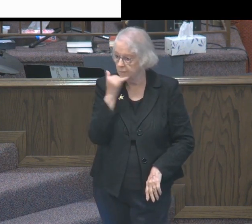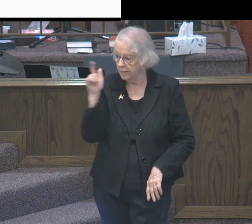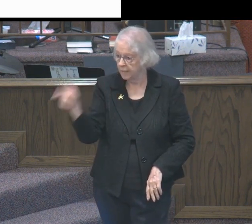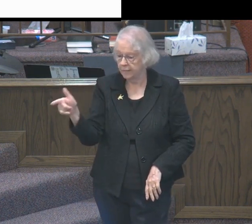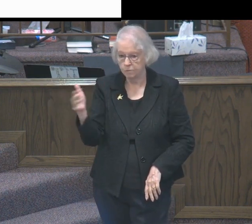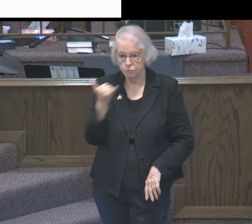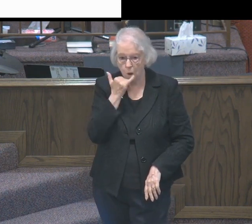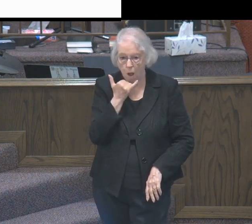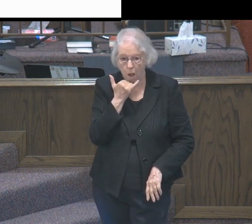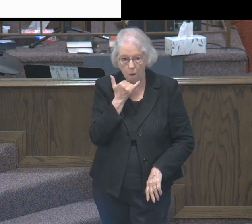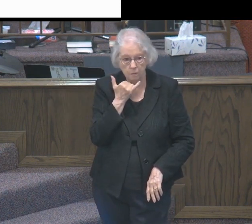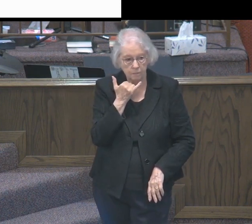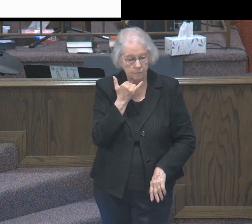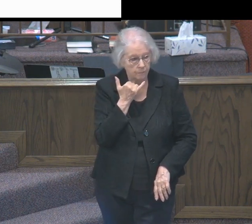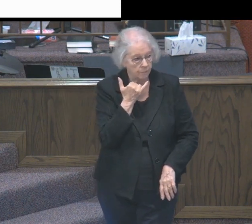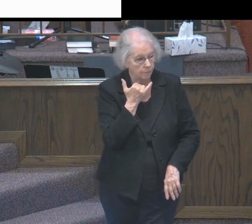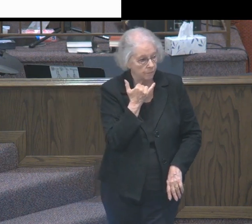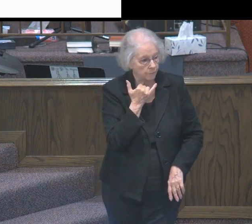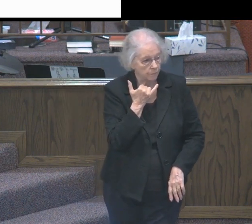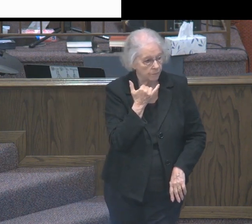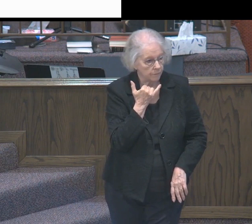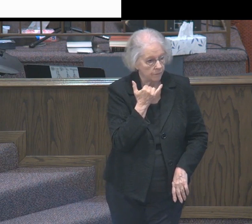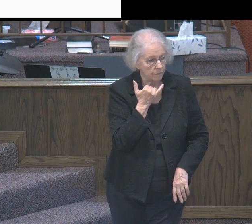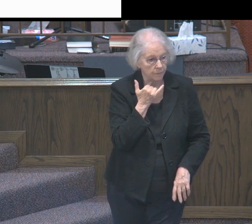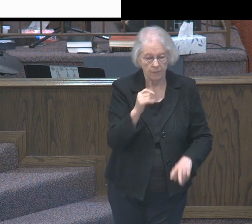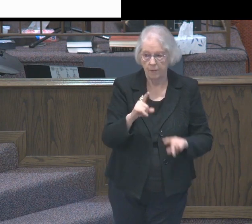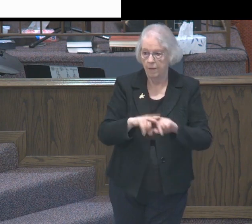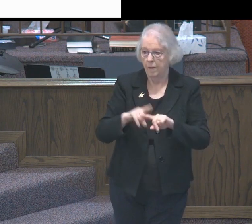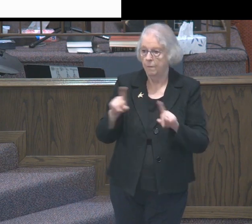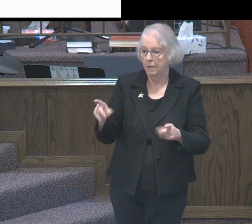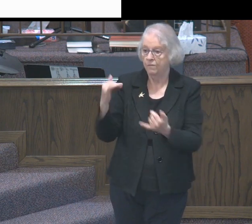I choose to ignore and do it anyway.